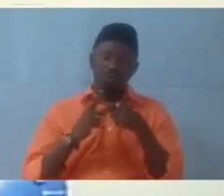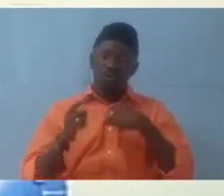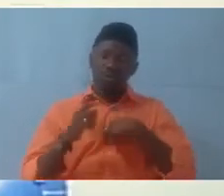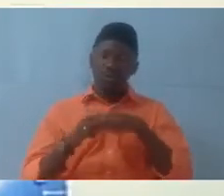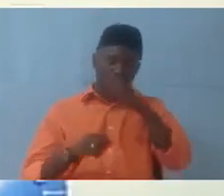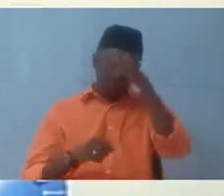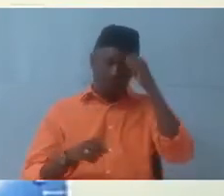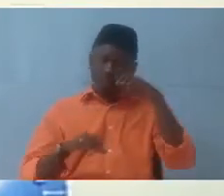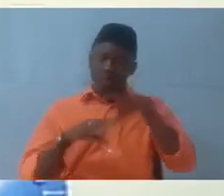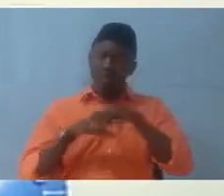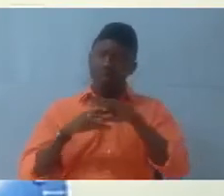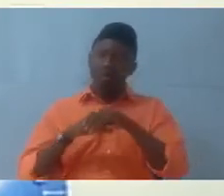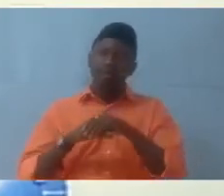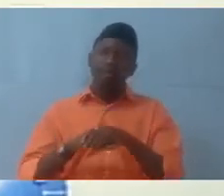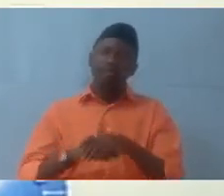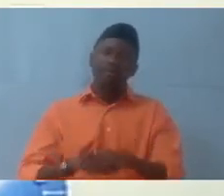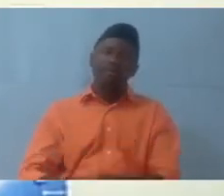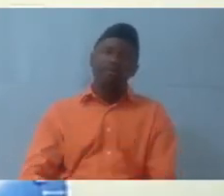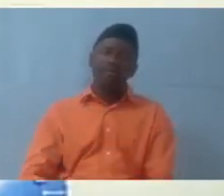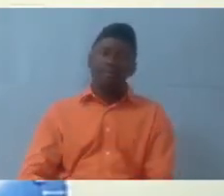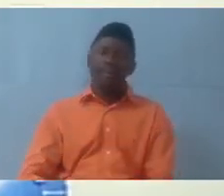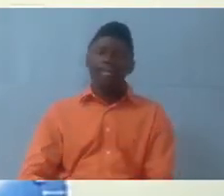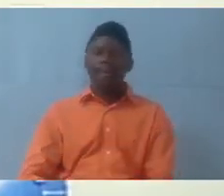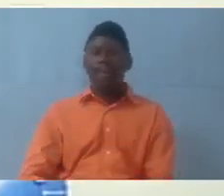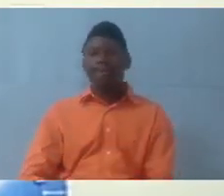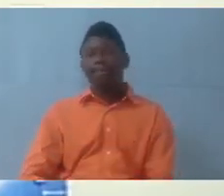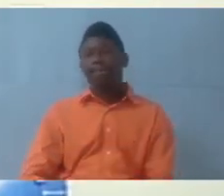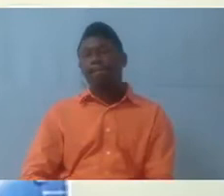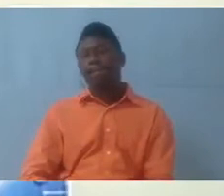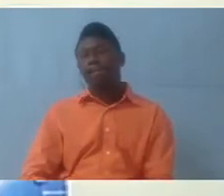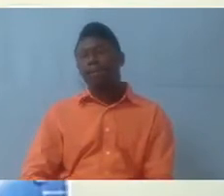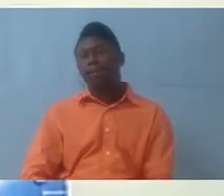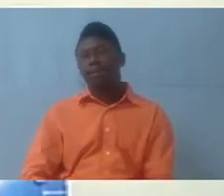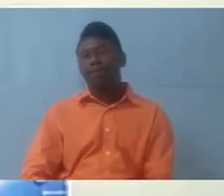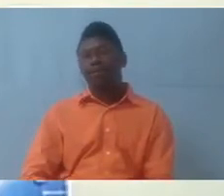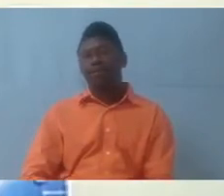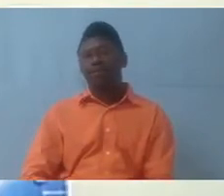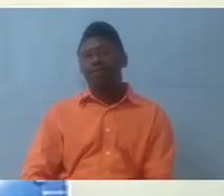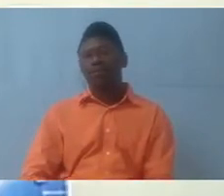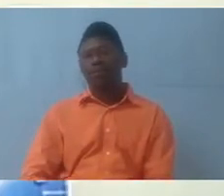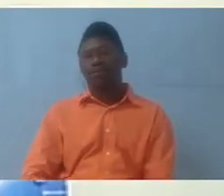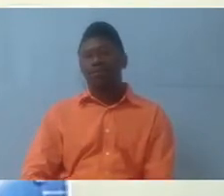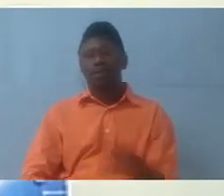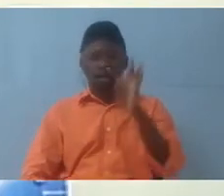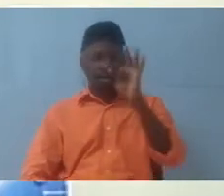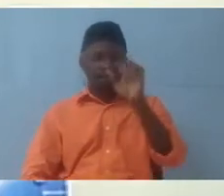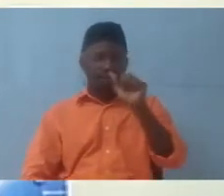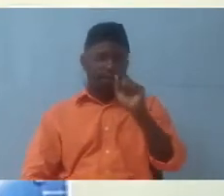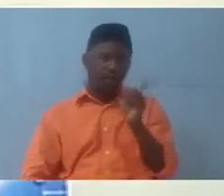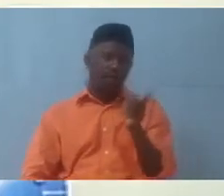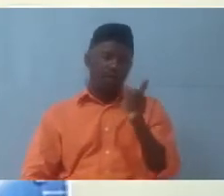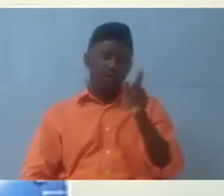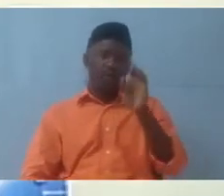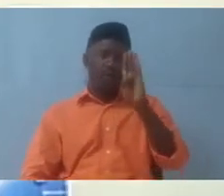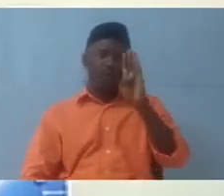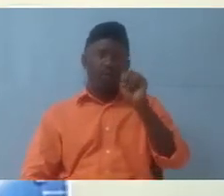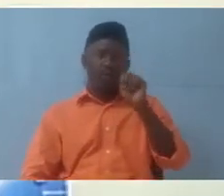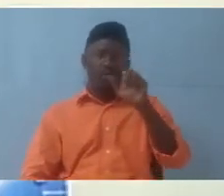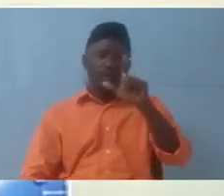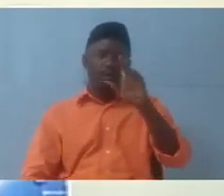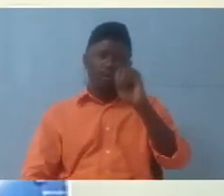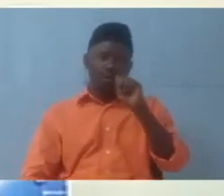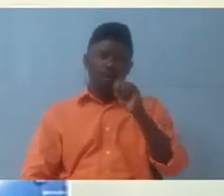xamne moy suñ soxal li ñu soxal ci yenn joge ci suñ yenn nawle yi. Said I will paraphrase, was saying